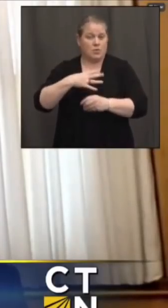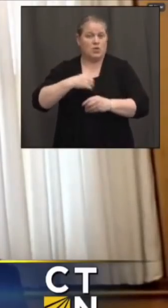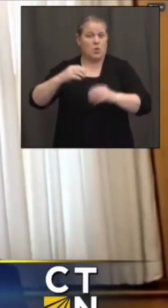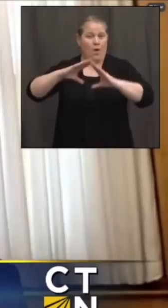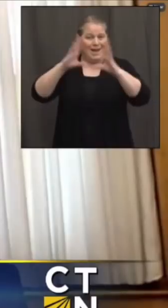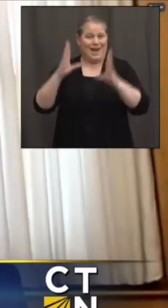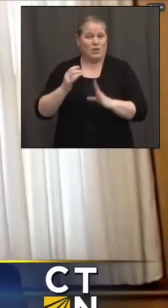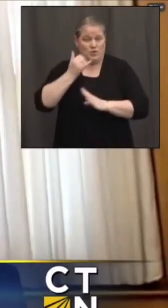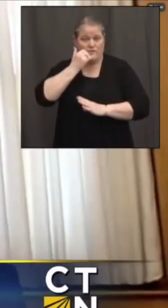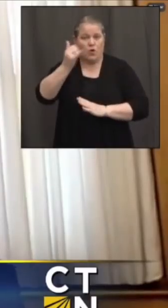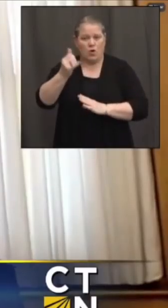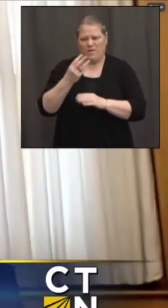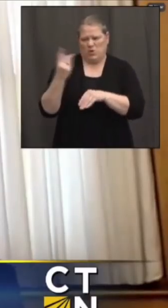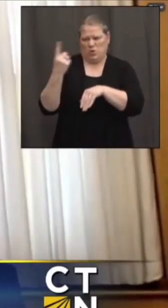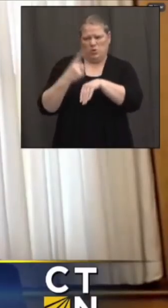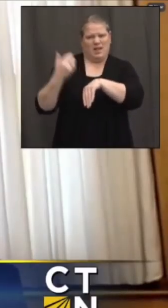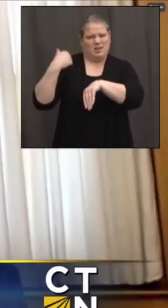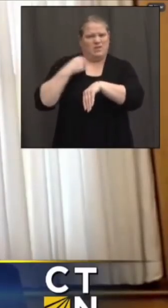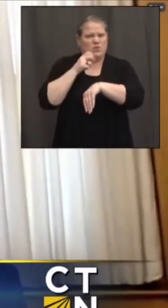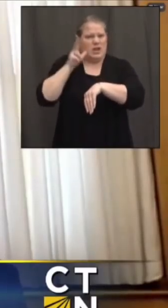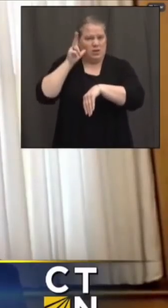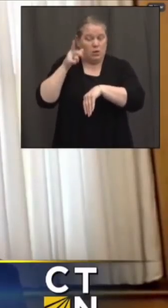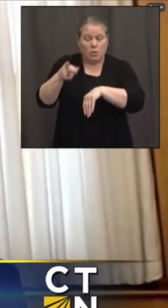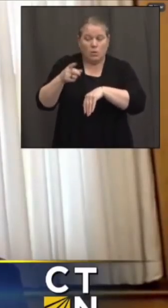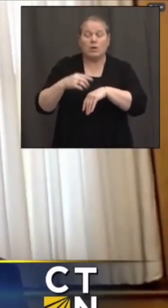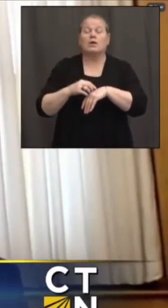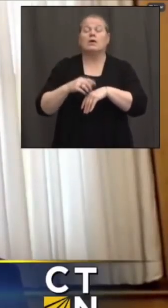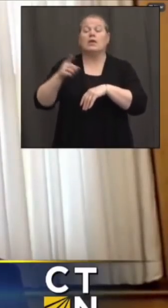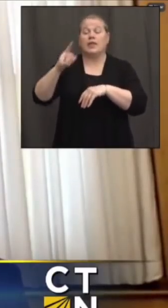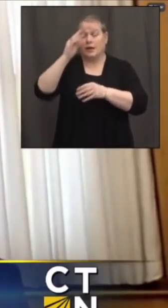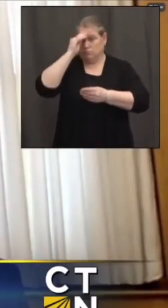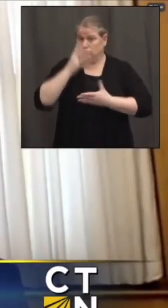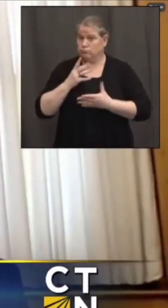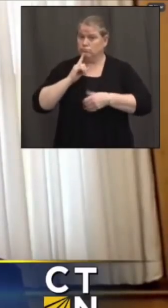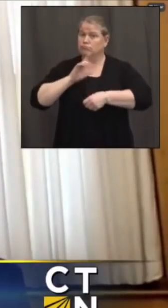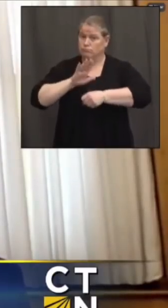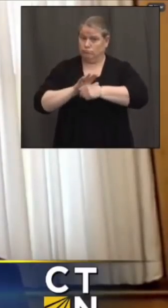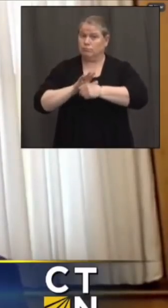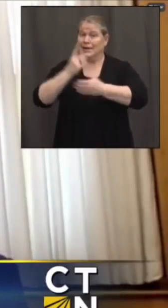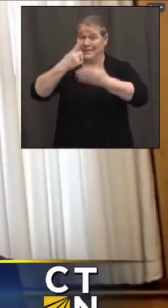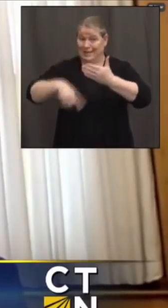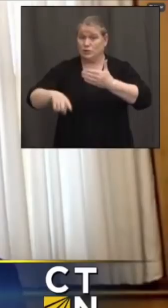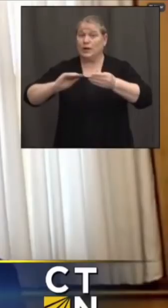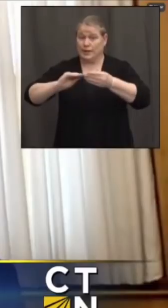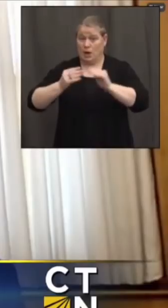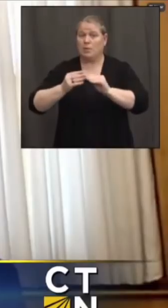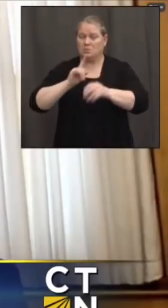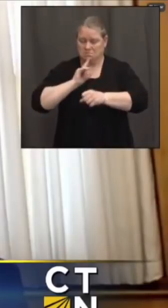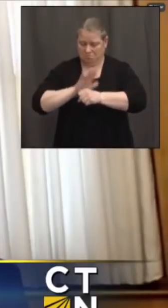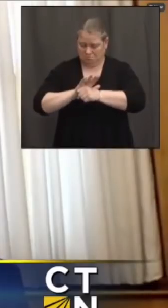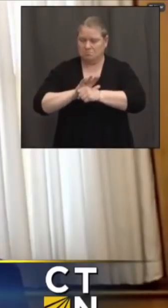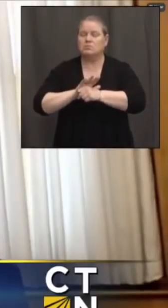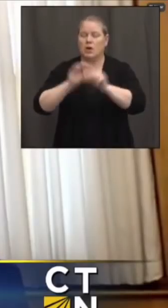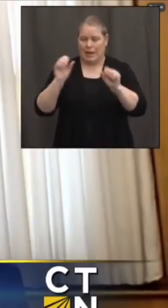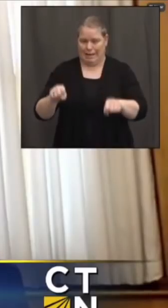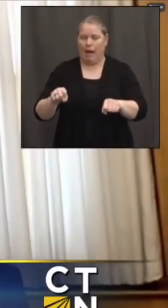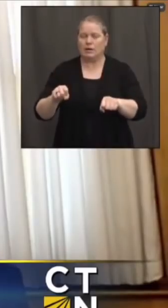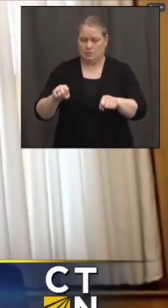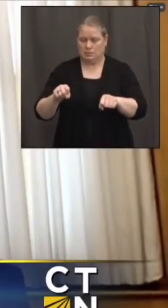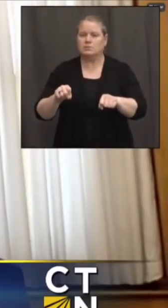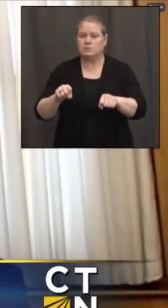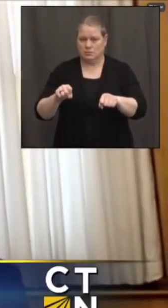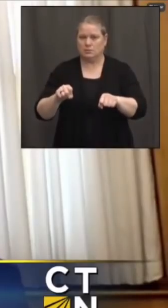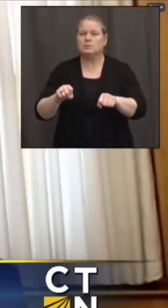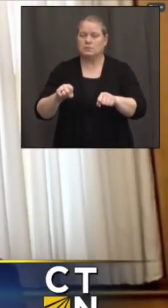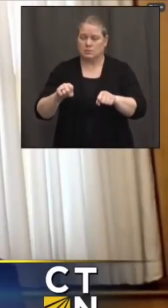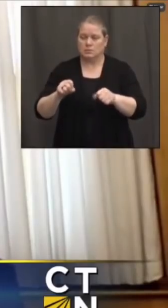we have for next week, we can count on for the future weeks as well, as a minimum. So maybe it'll increase further, but they said you can at least count on that